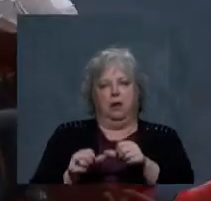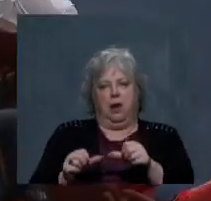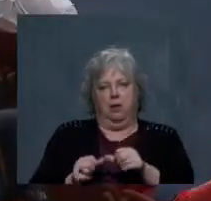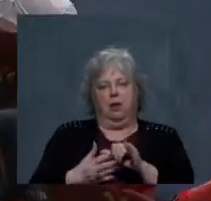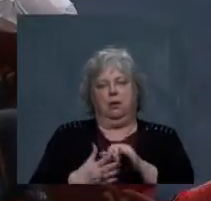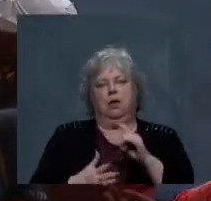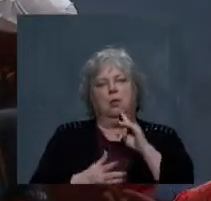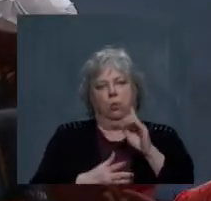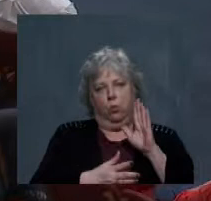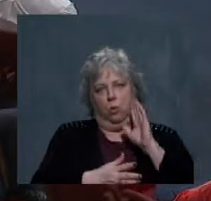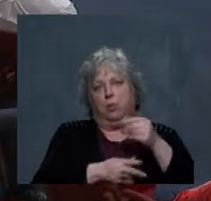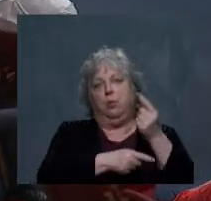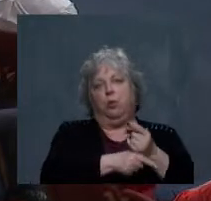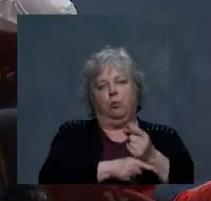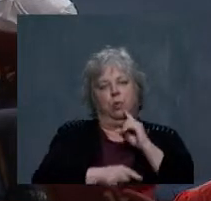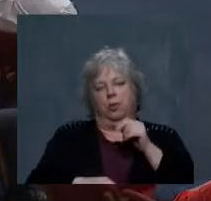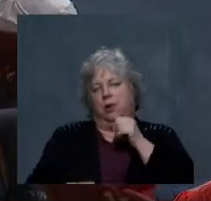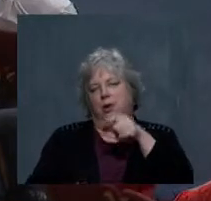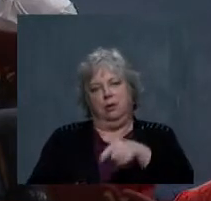you very much.